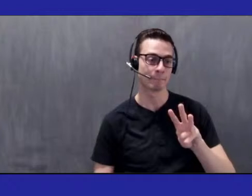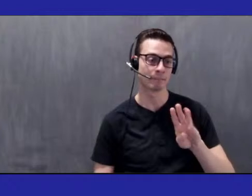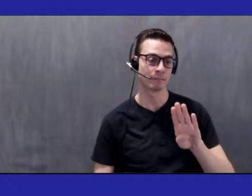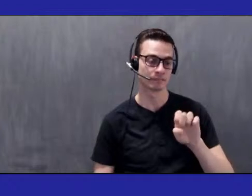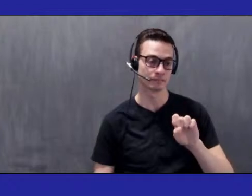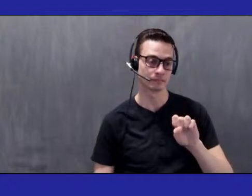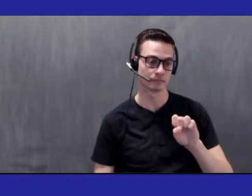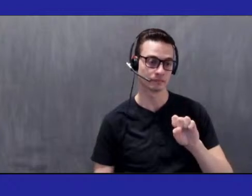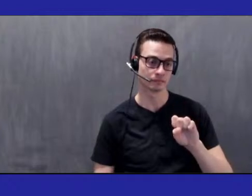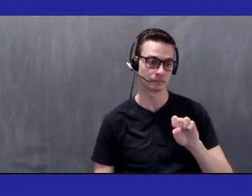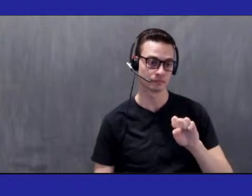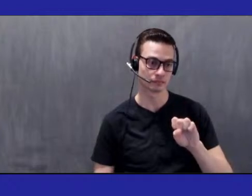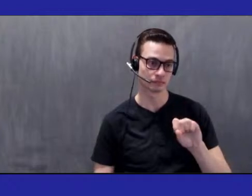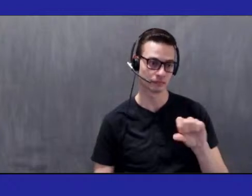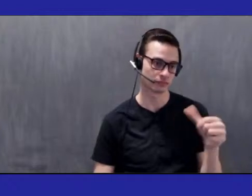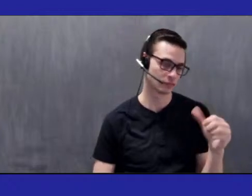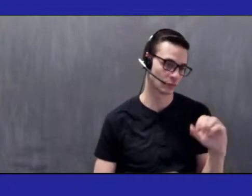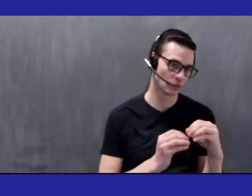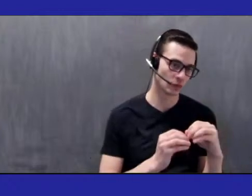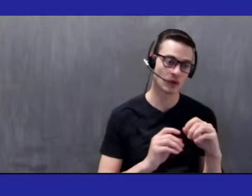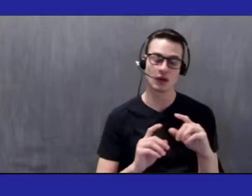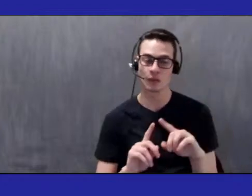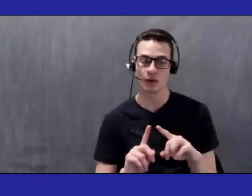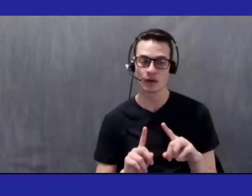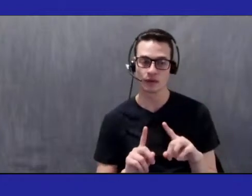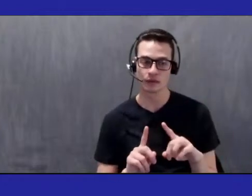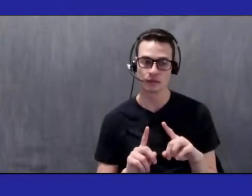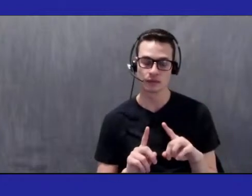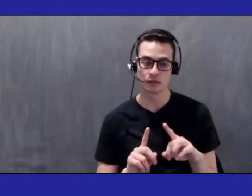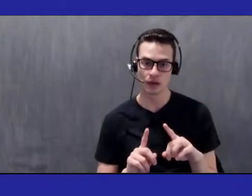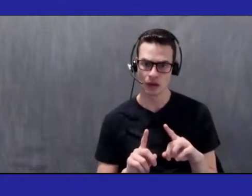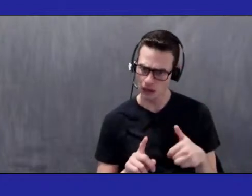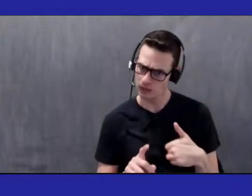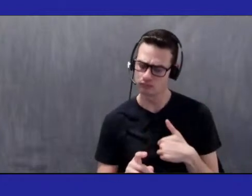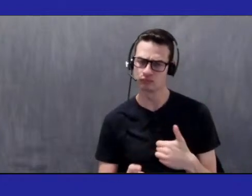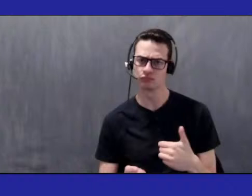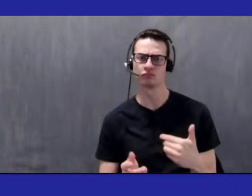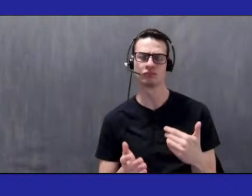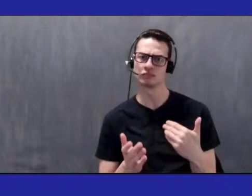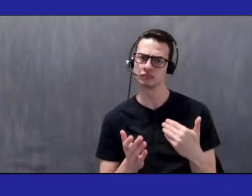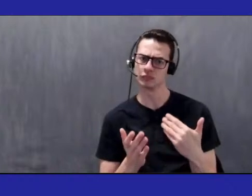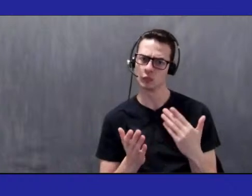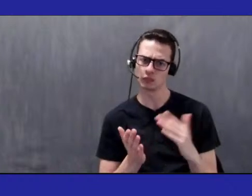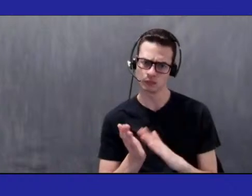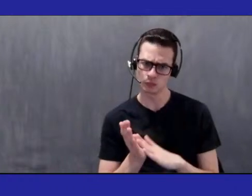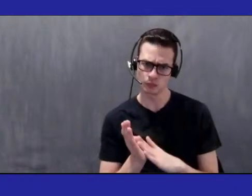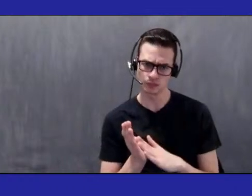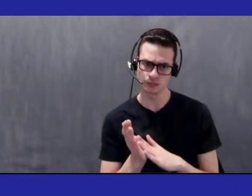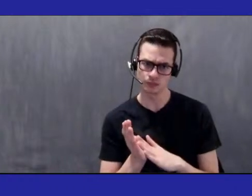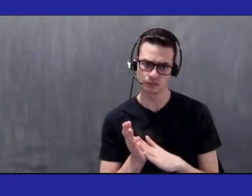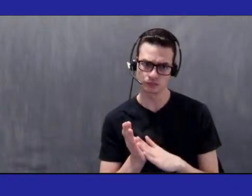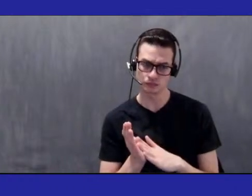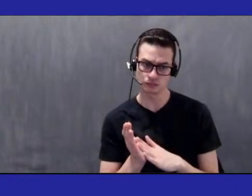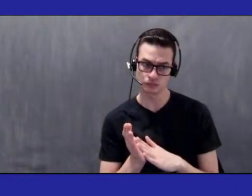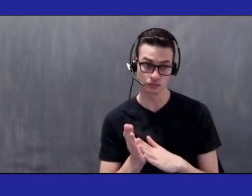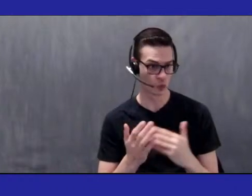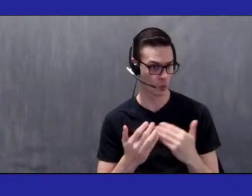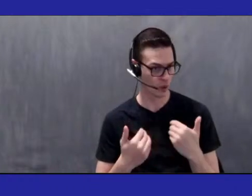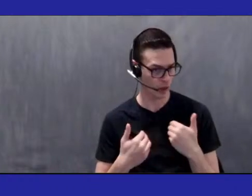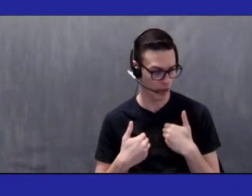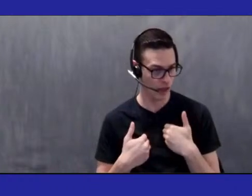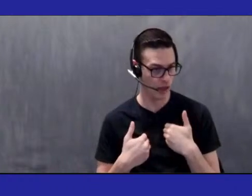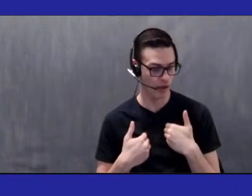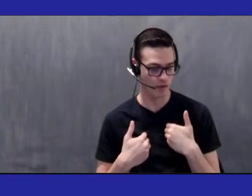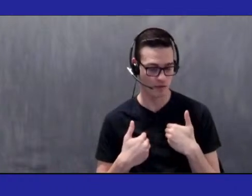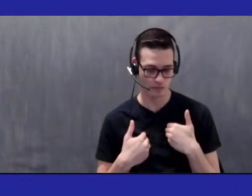you, actually, it's not a question, I applaud you for the prime number and your MWBE spend being so close, because that's so